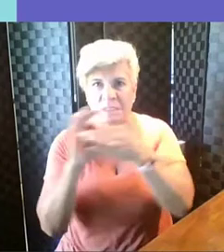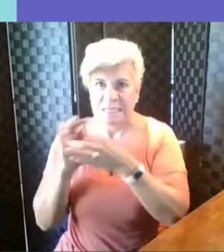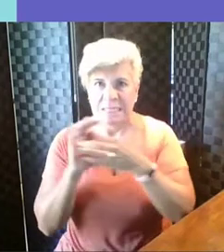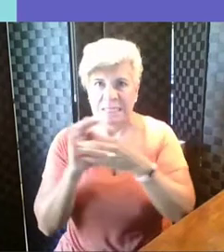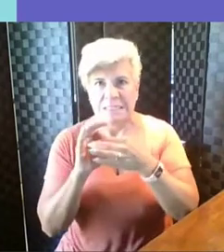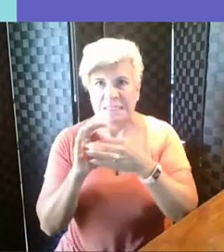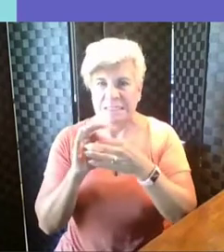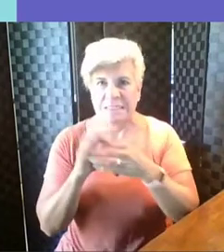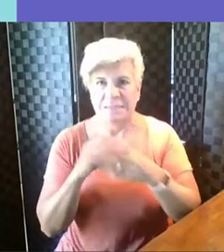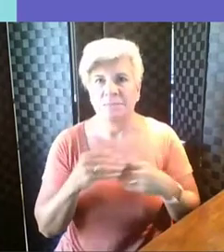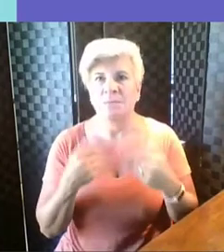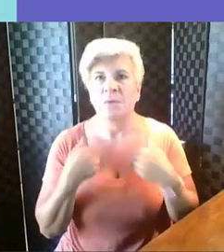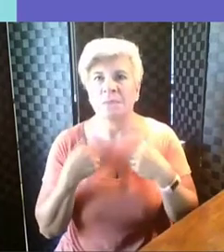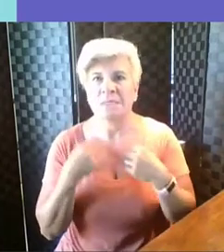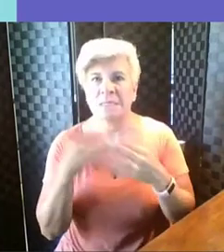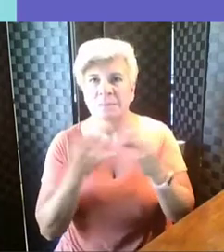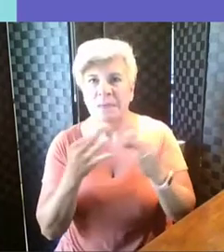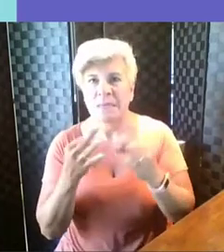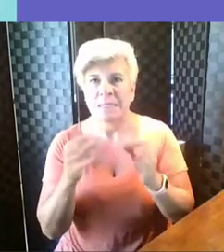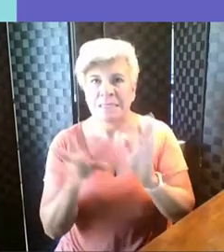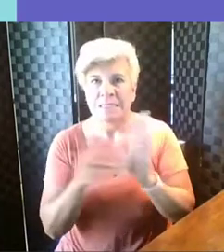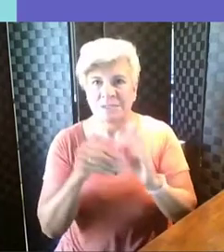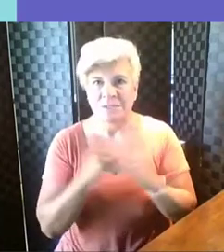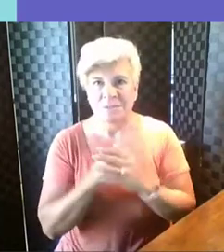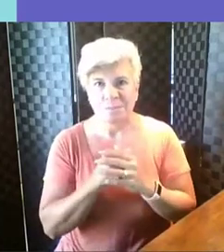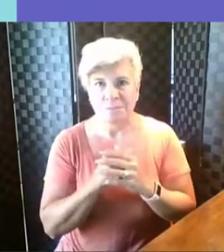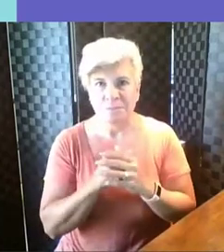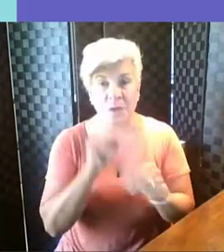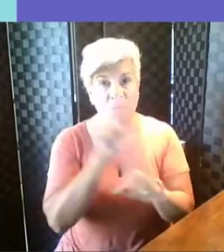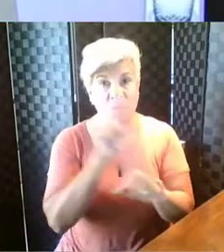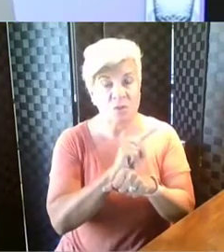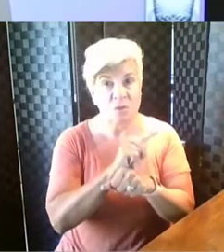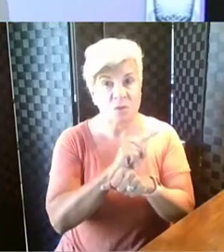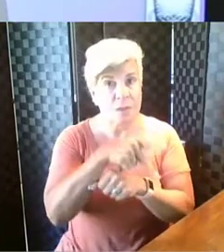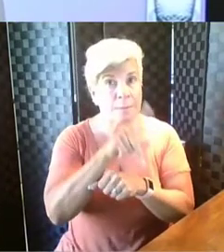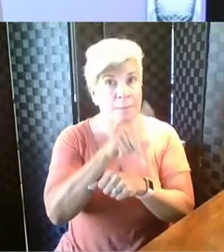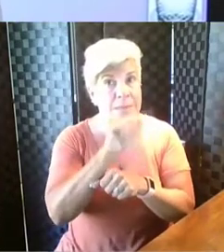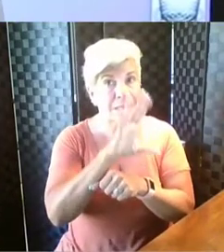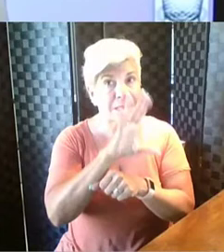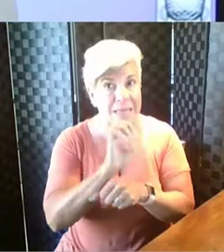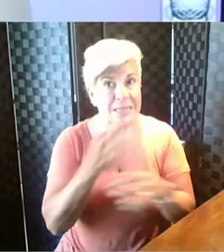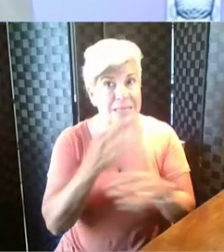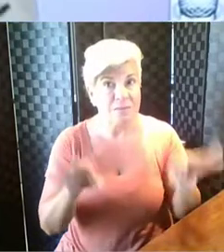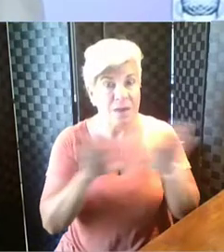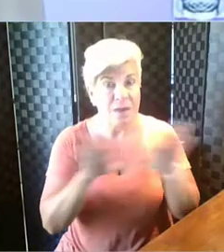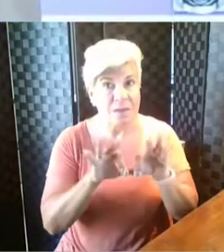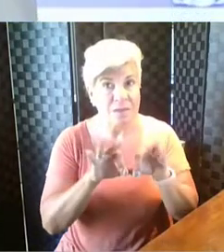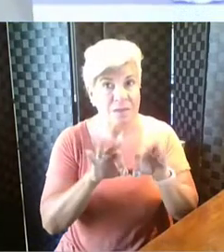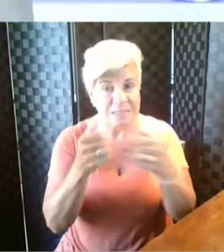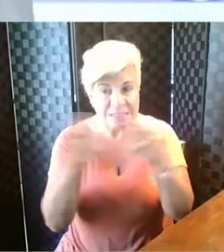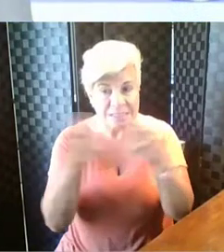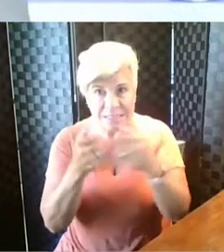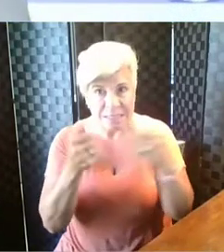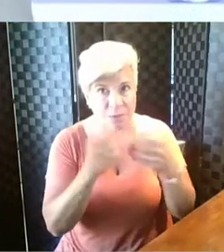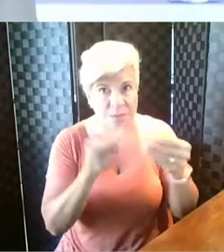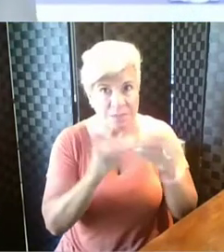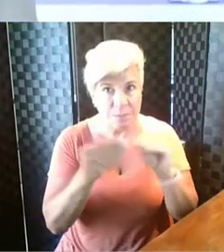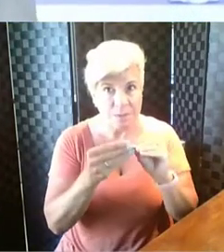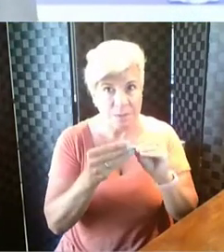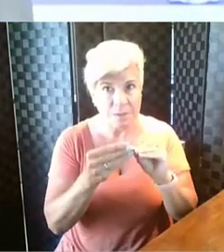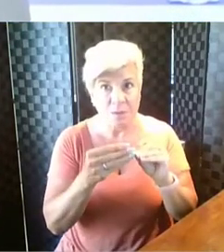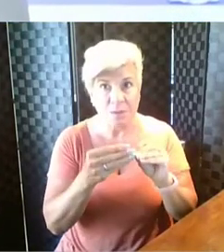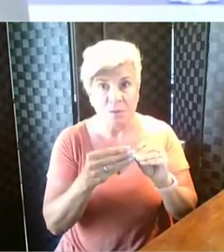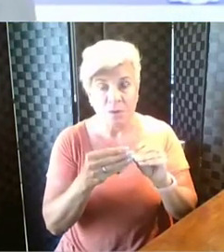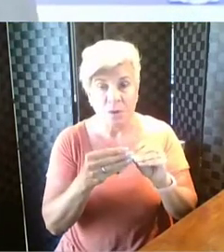so we need to really focus in on that. We're going to use place value to break apart our numbers. So what we did last time is going to come in